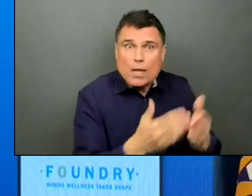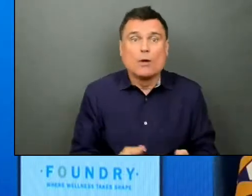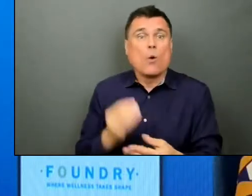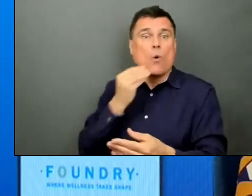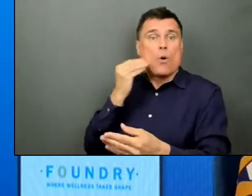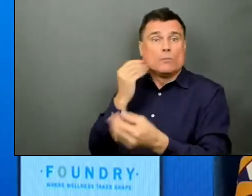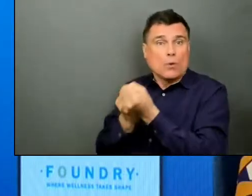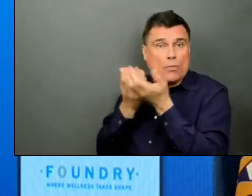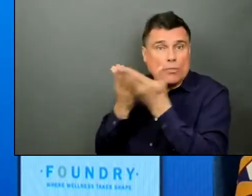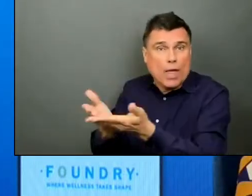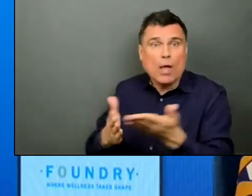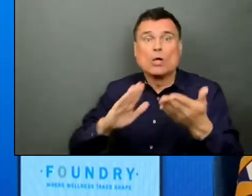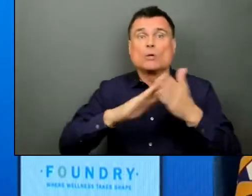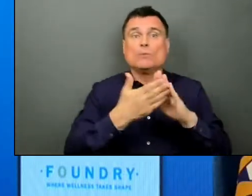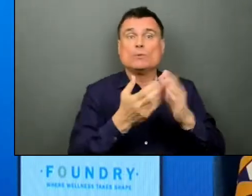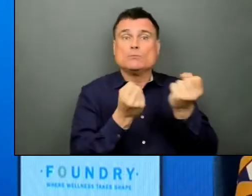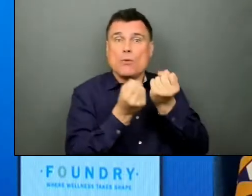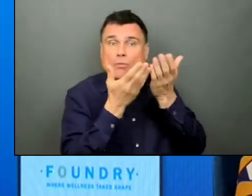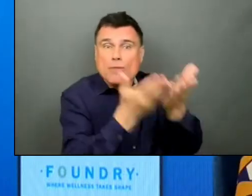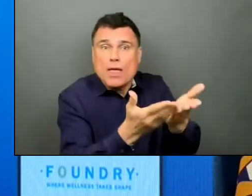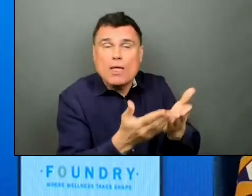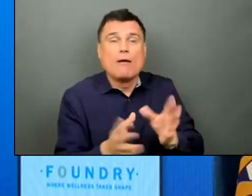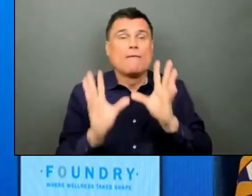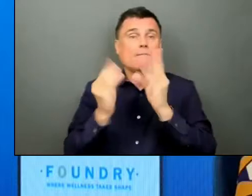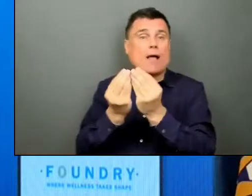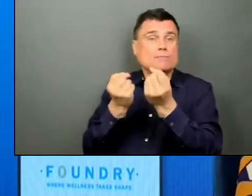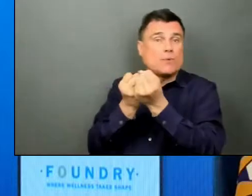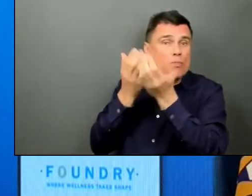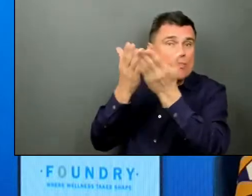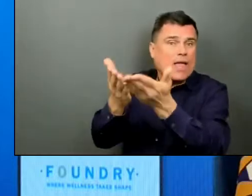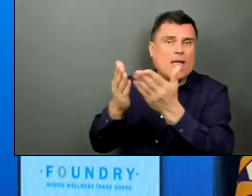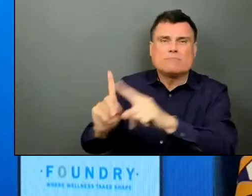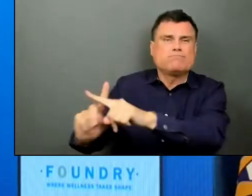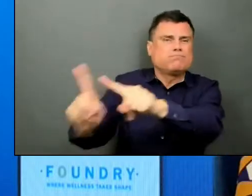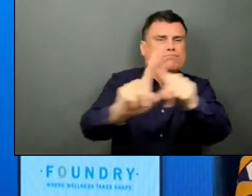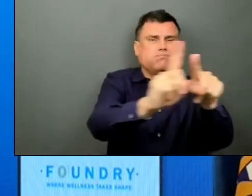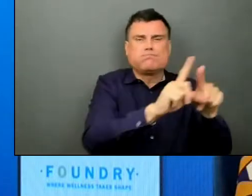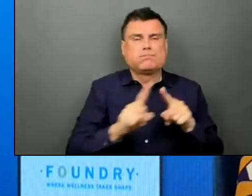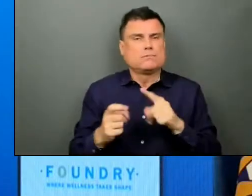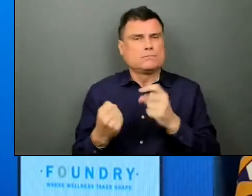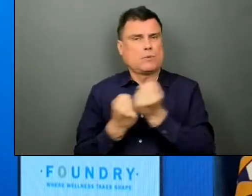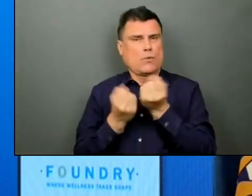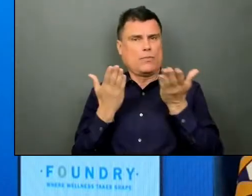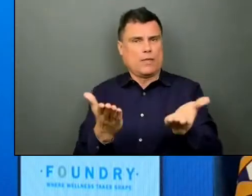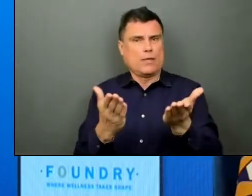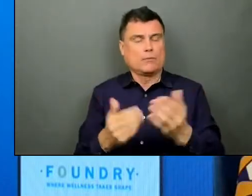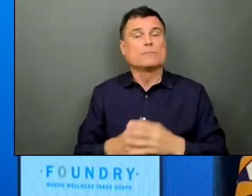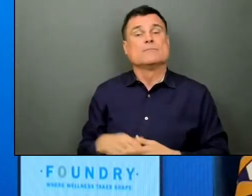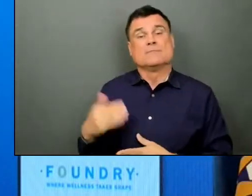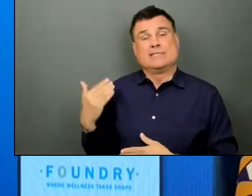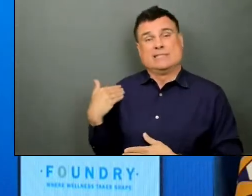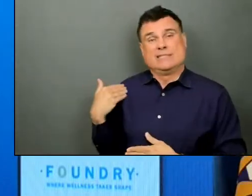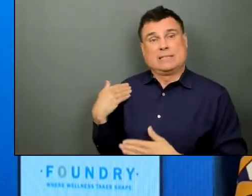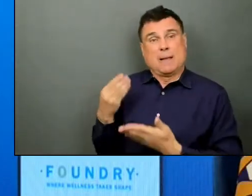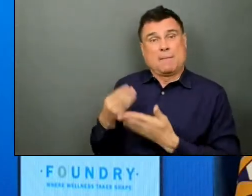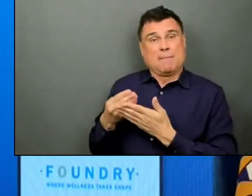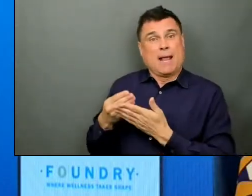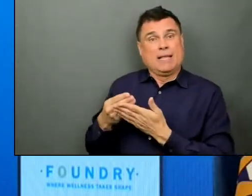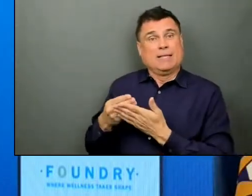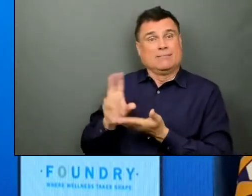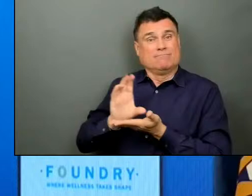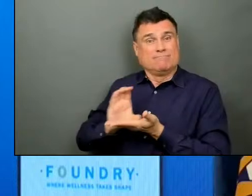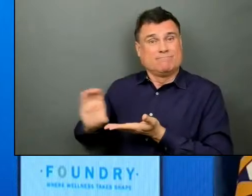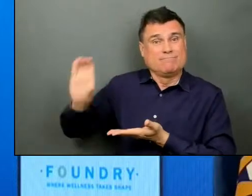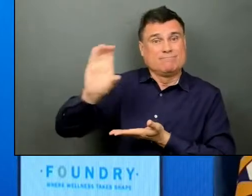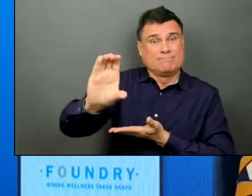to announce a historic investment coming out of Budget 2021 to expand vital services for children and youth